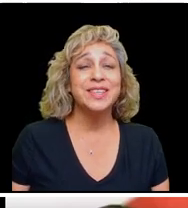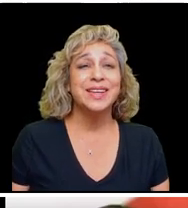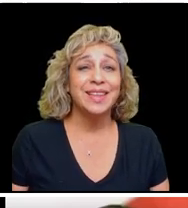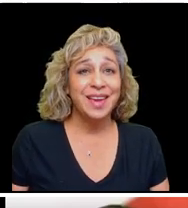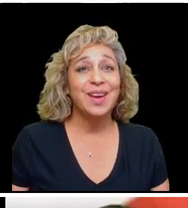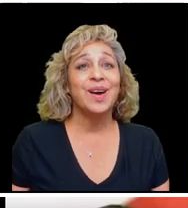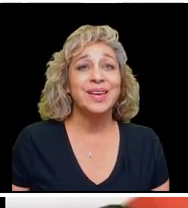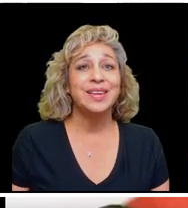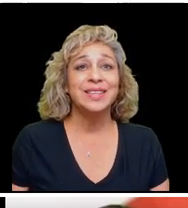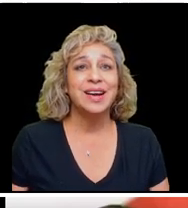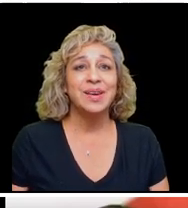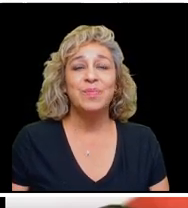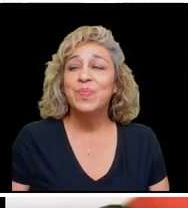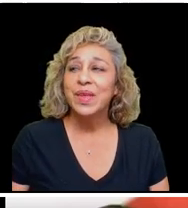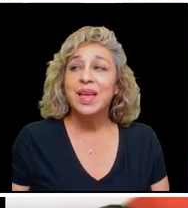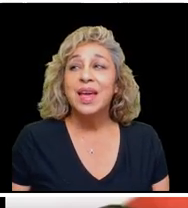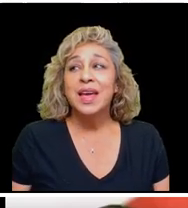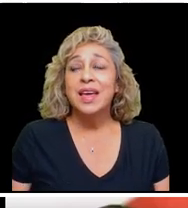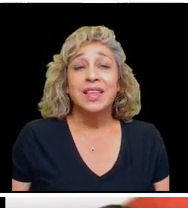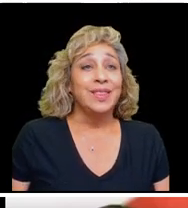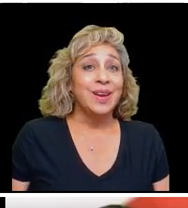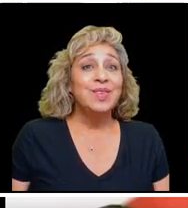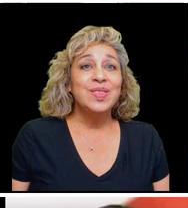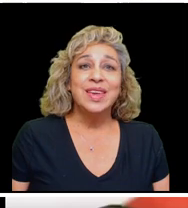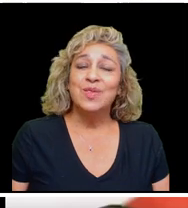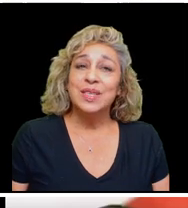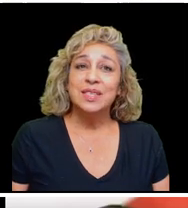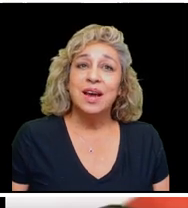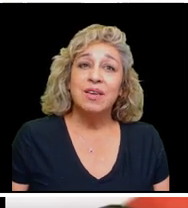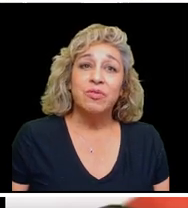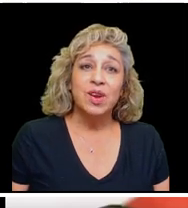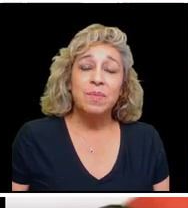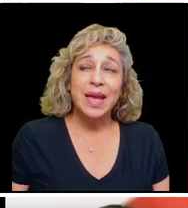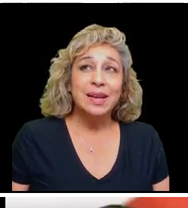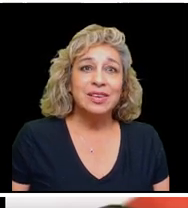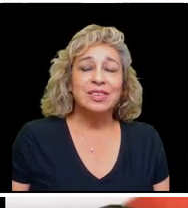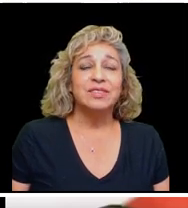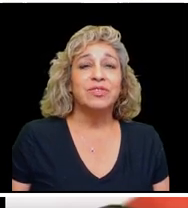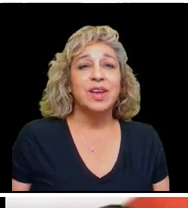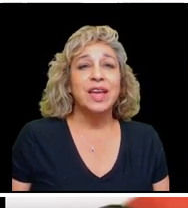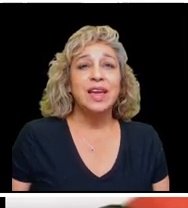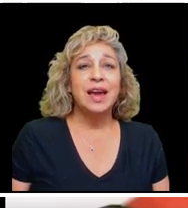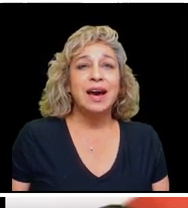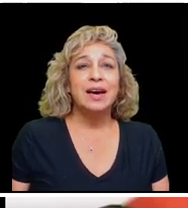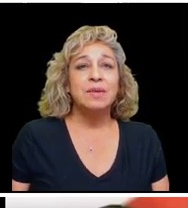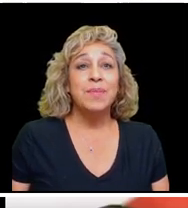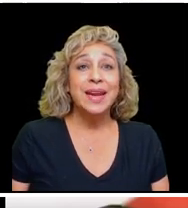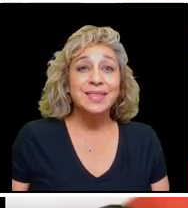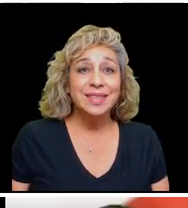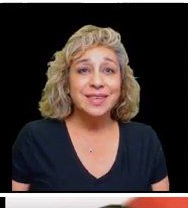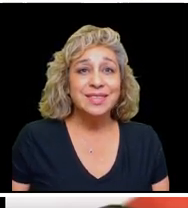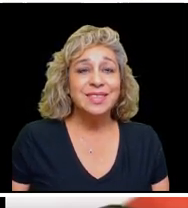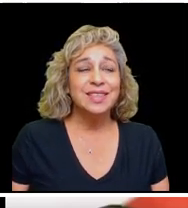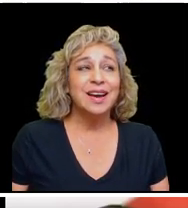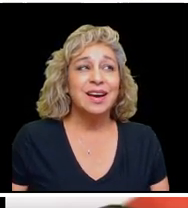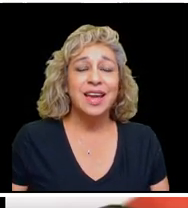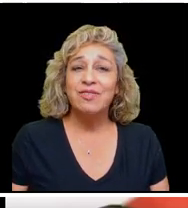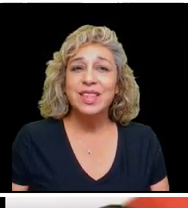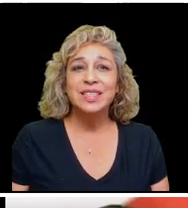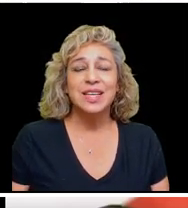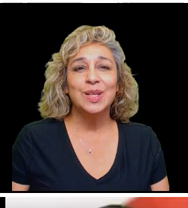fortunately he caught it in time the other thing was free medical free medicines